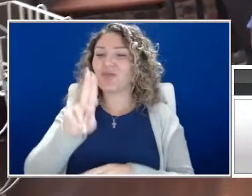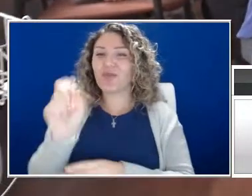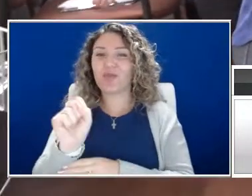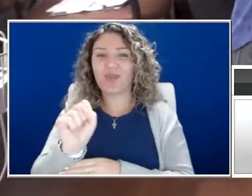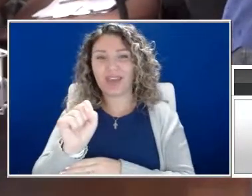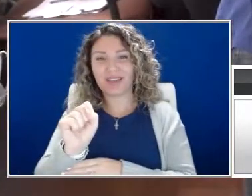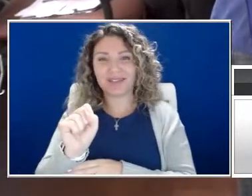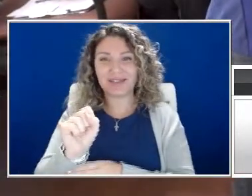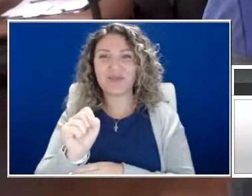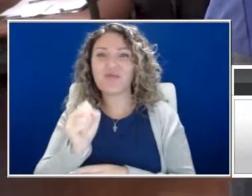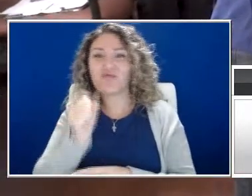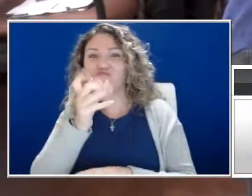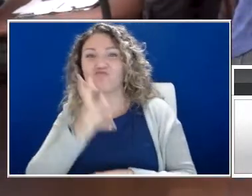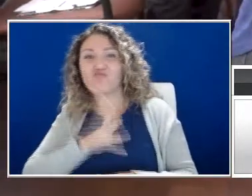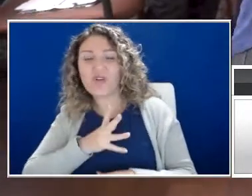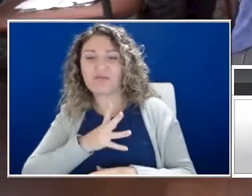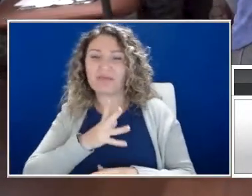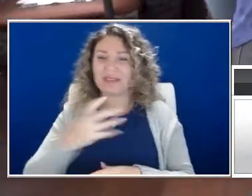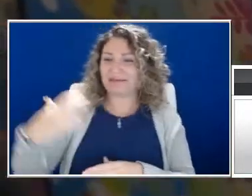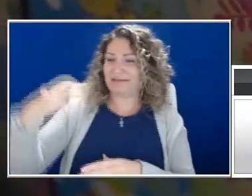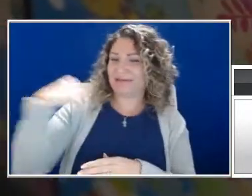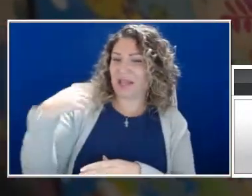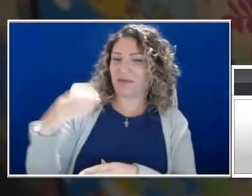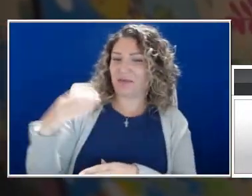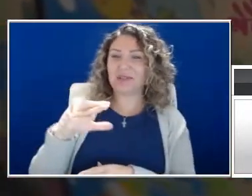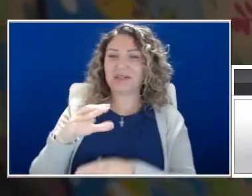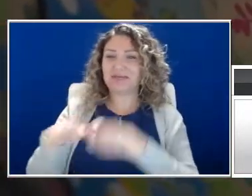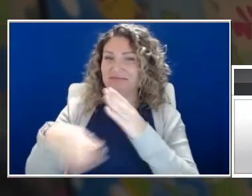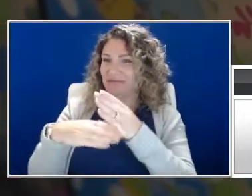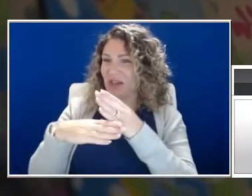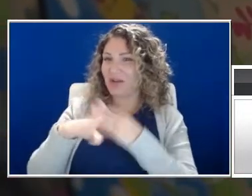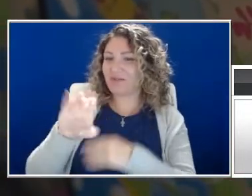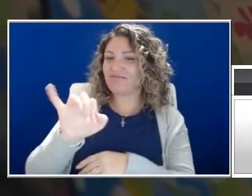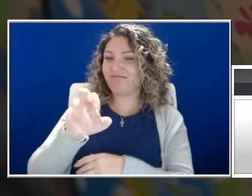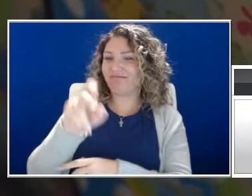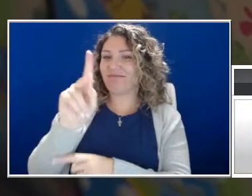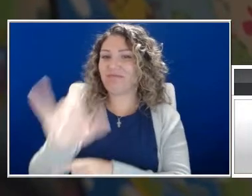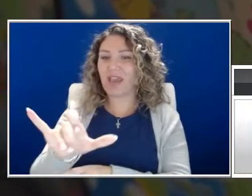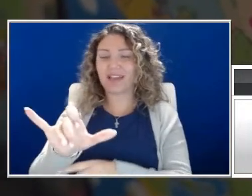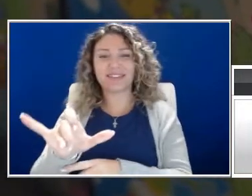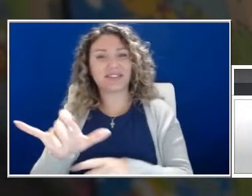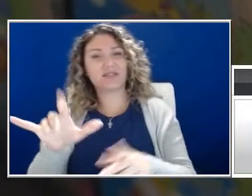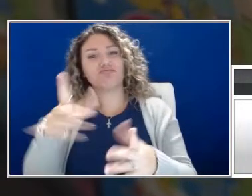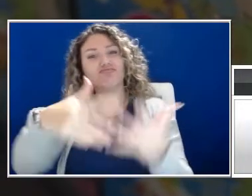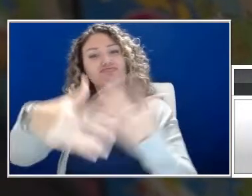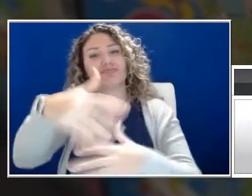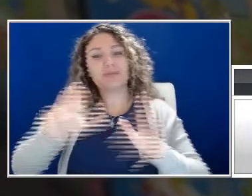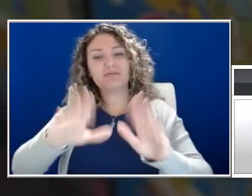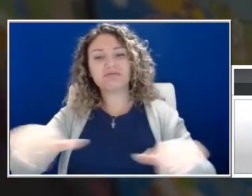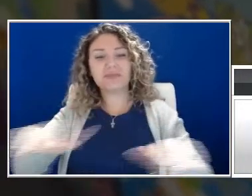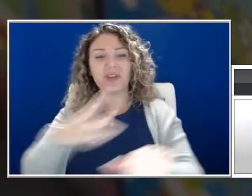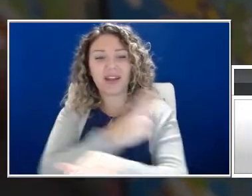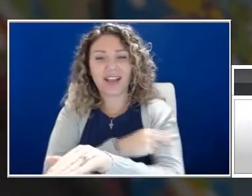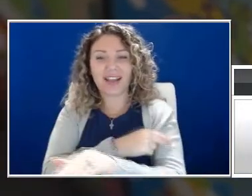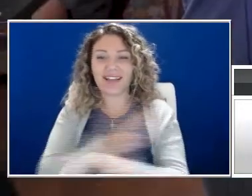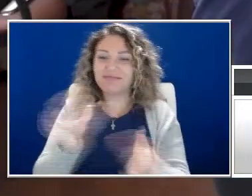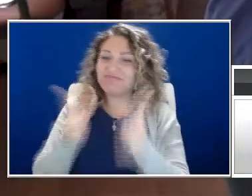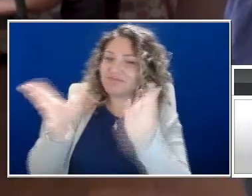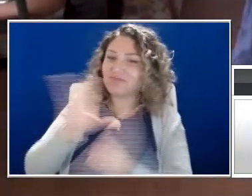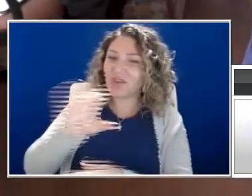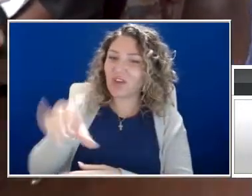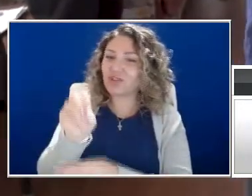captain Becky Sauerbrunn stopped by the health system's pediatric unit to visit cancer patients and deliver what's called a joy jar.